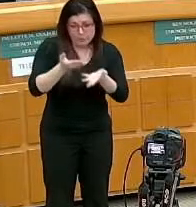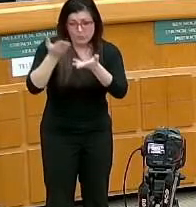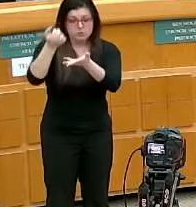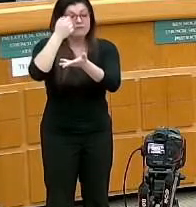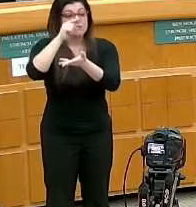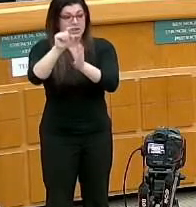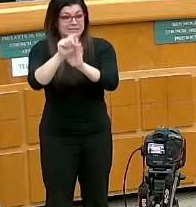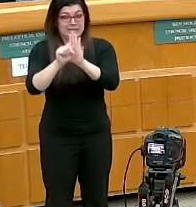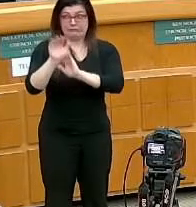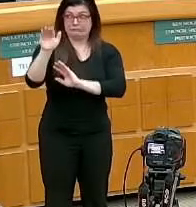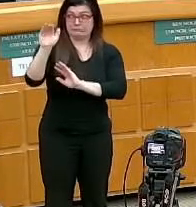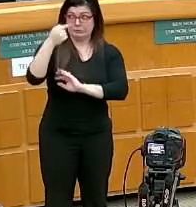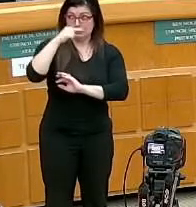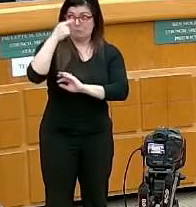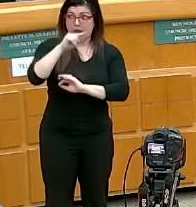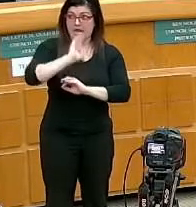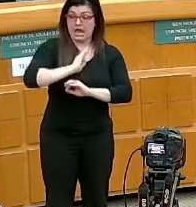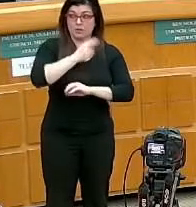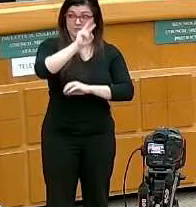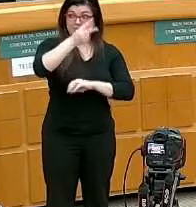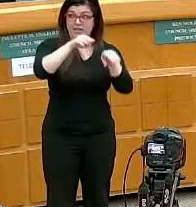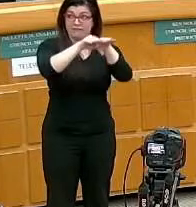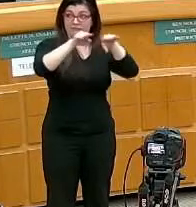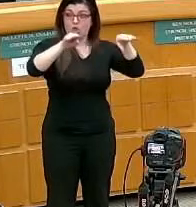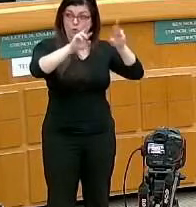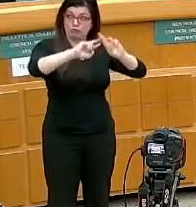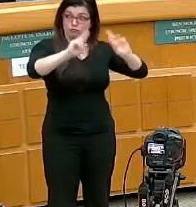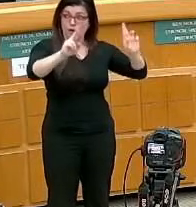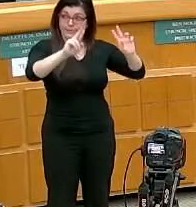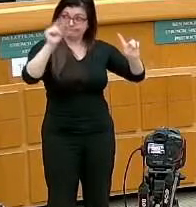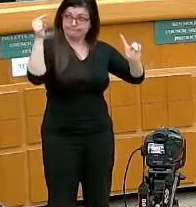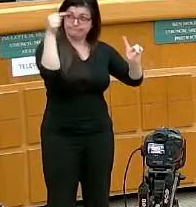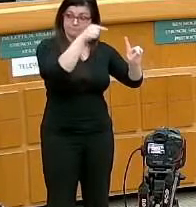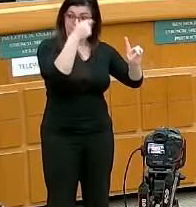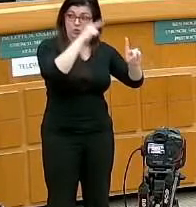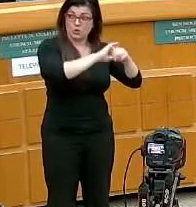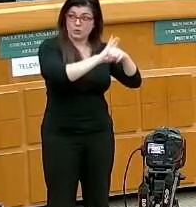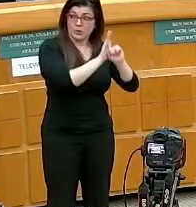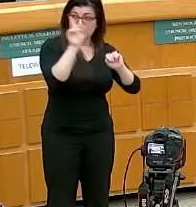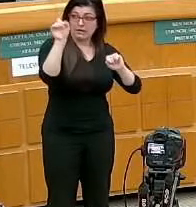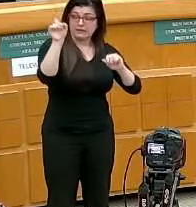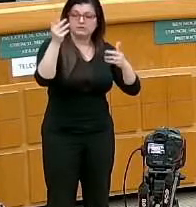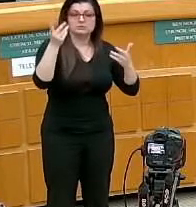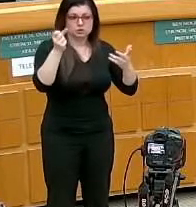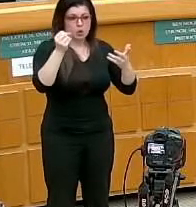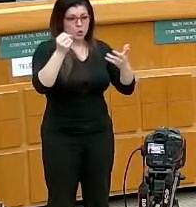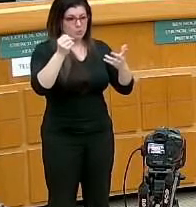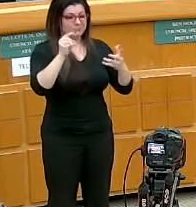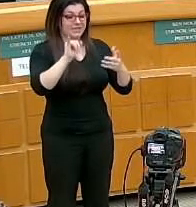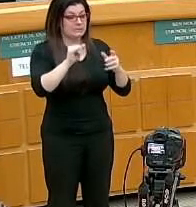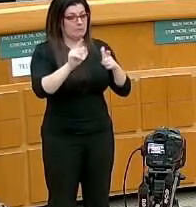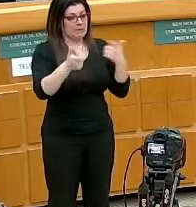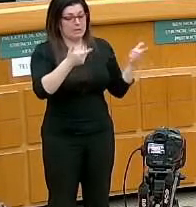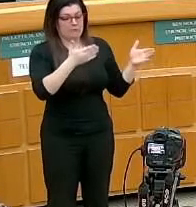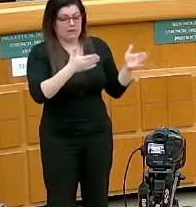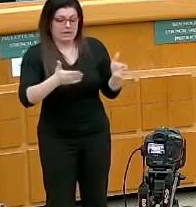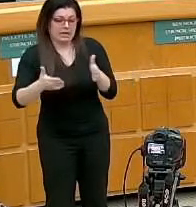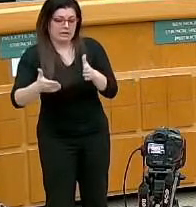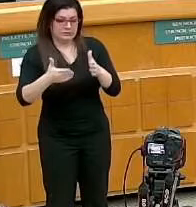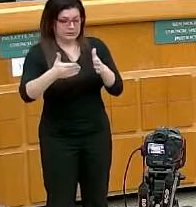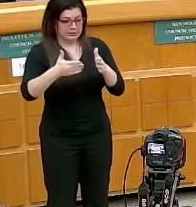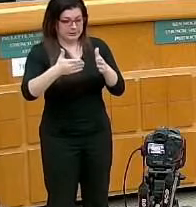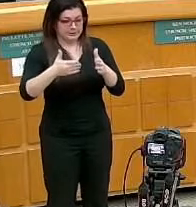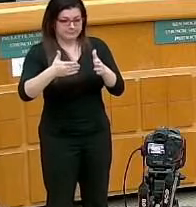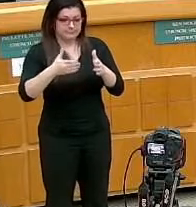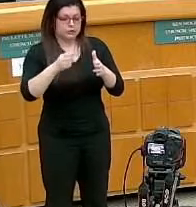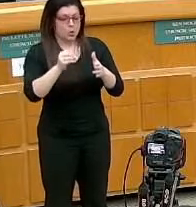the second floor of the former Memorial Hospital a dedicated COVID wing. And so we'll have Judge Canales provide more information on that tomorrow.